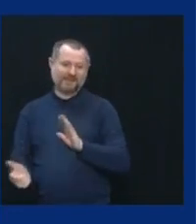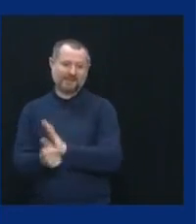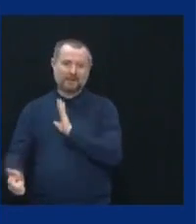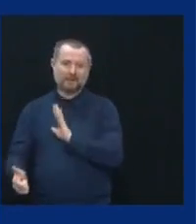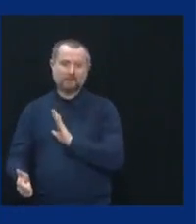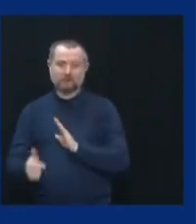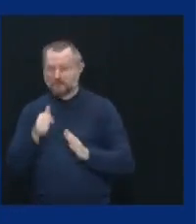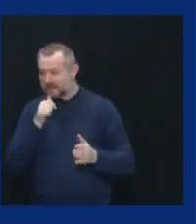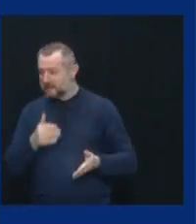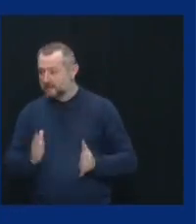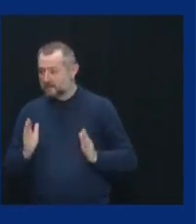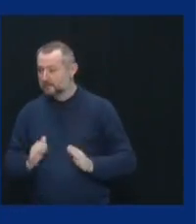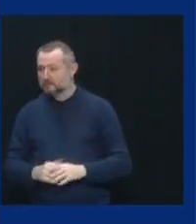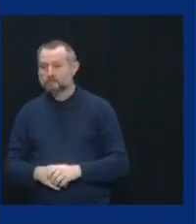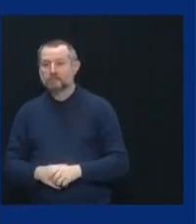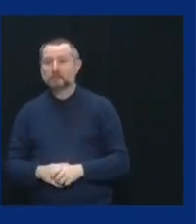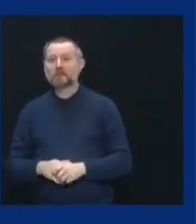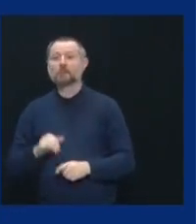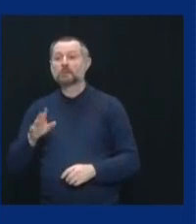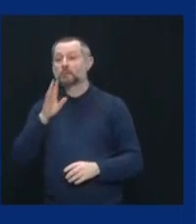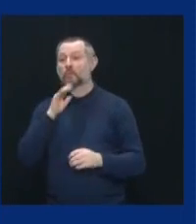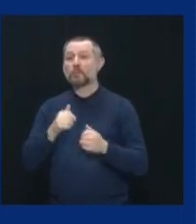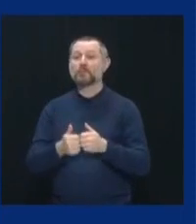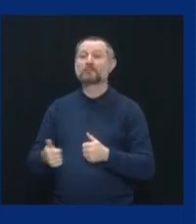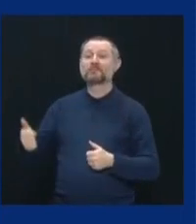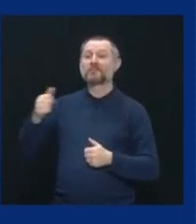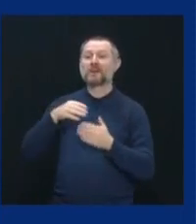But no, I didn't talk to the leaders about it.